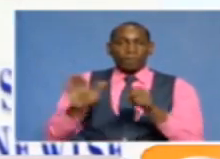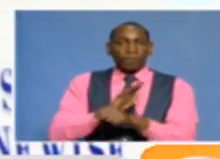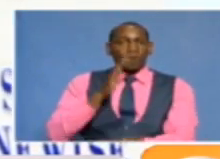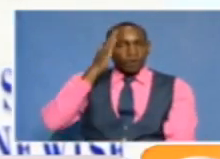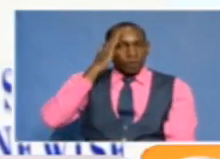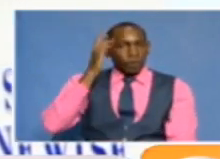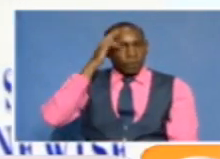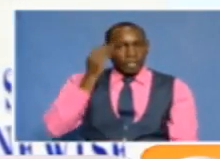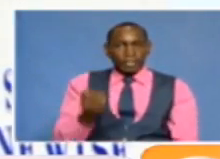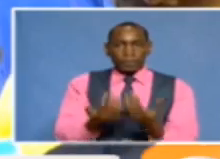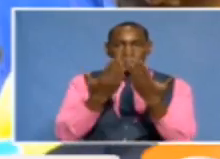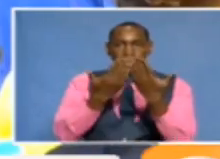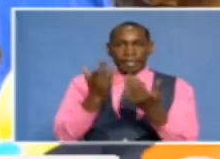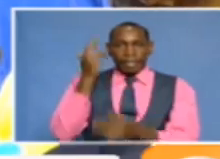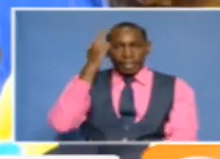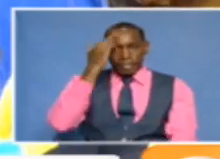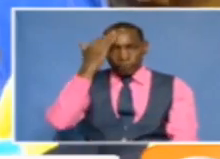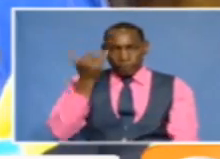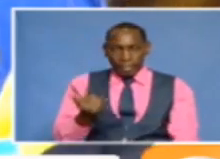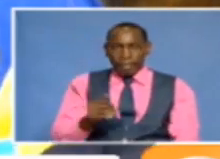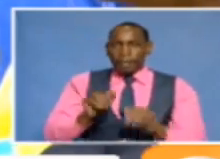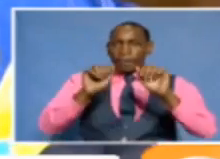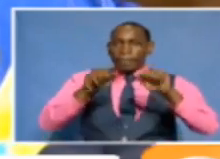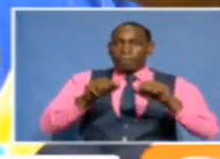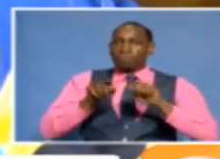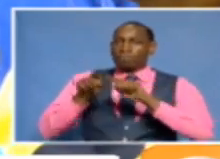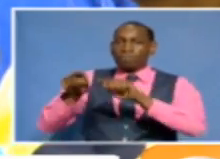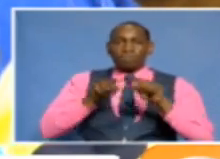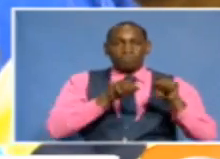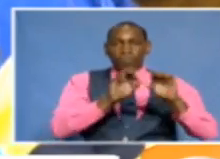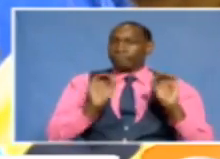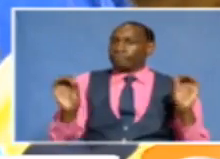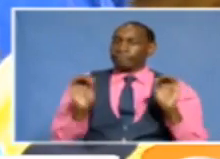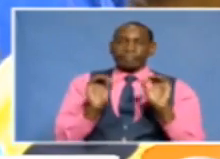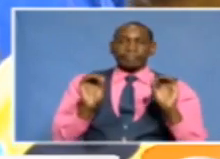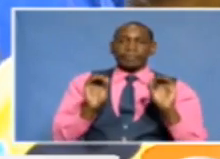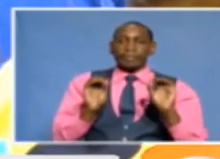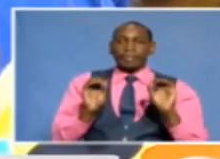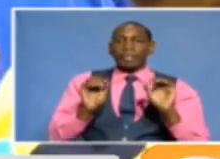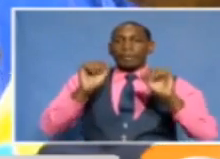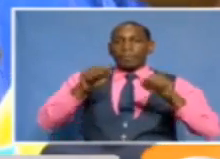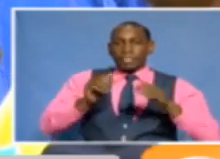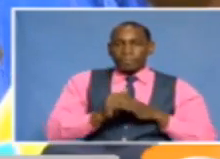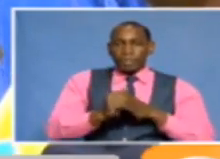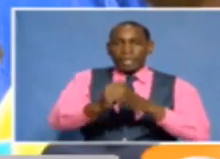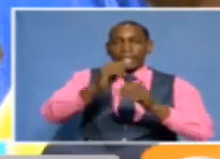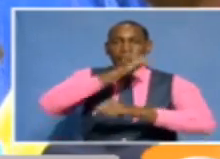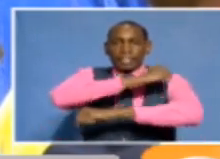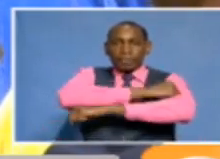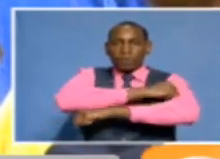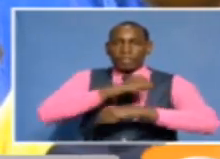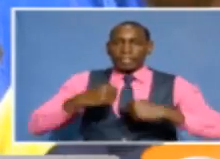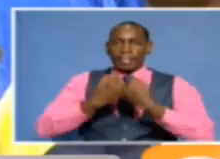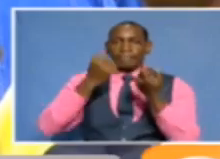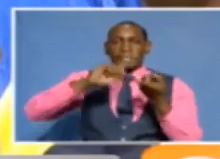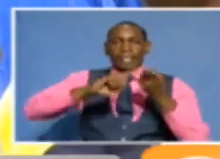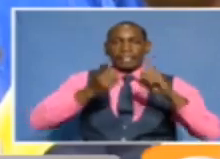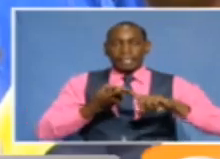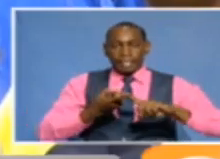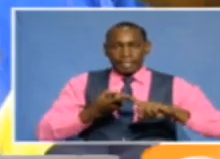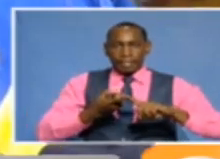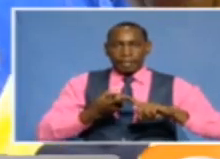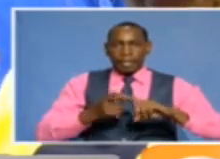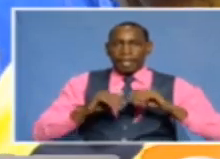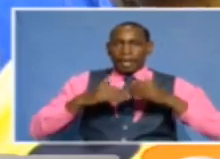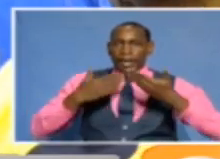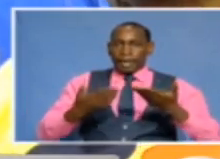fire. And the reason for that is not so that we can point fingers at one another, it's so that we can guide the school on safety standards, how